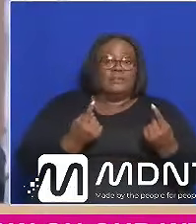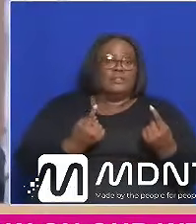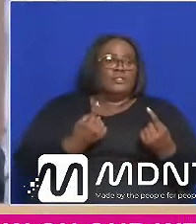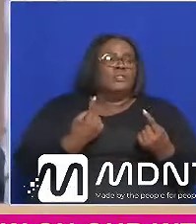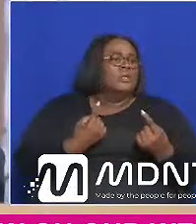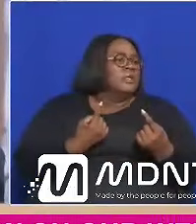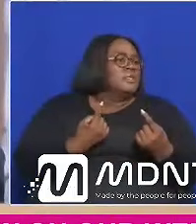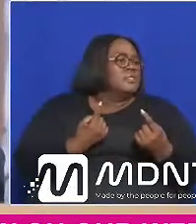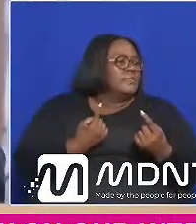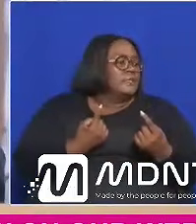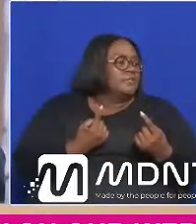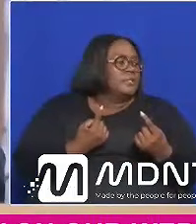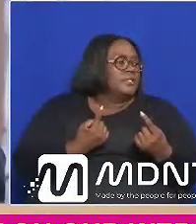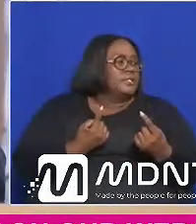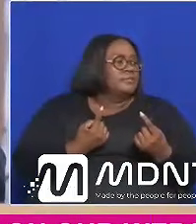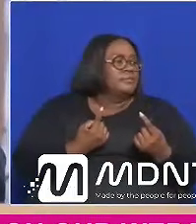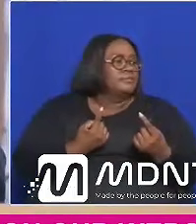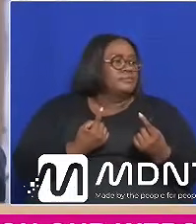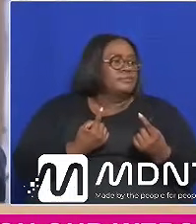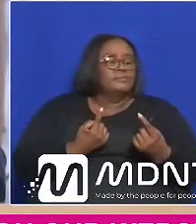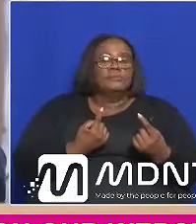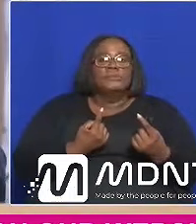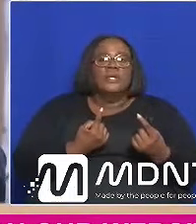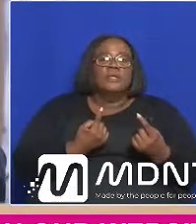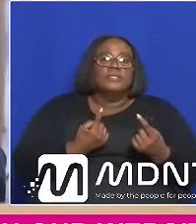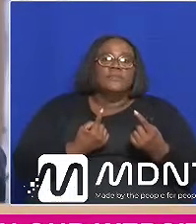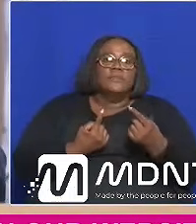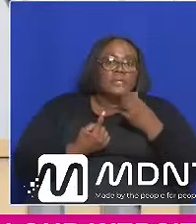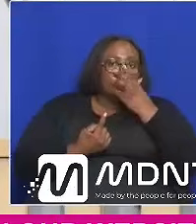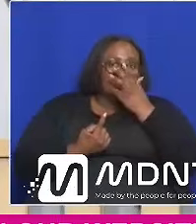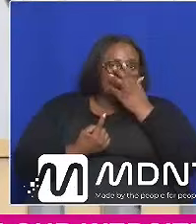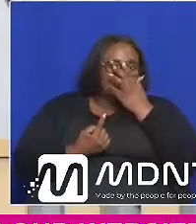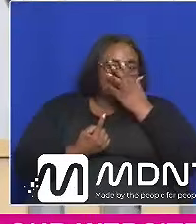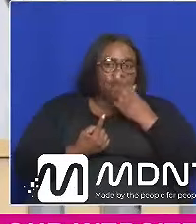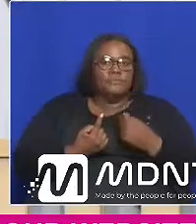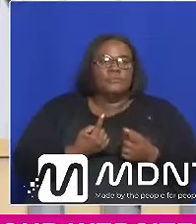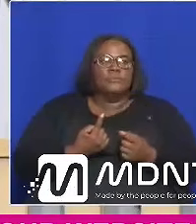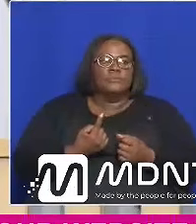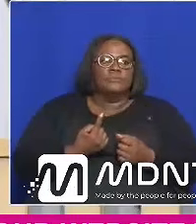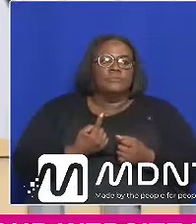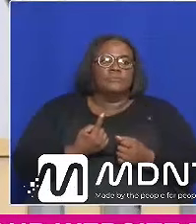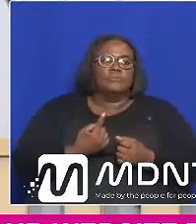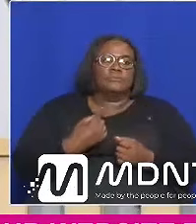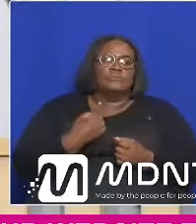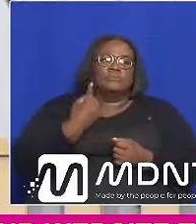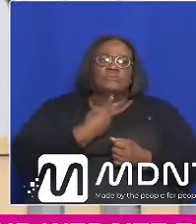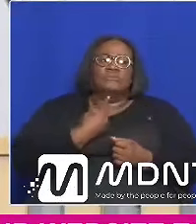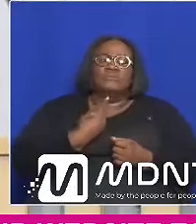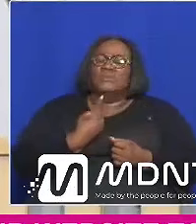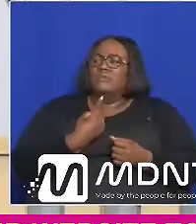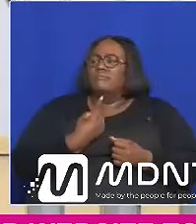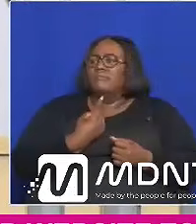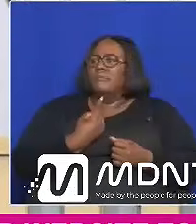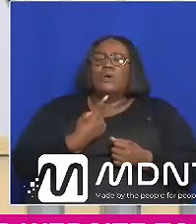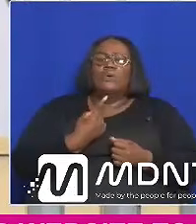each time a reference is made to the contract? I'm engaging my right in terms of